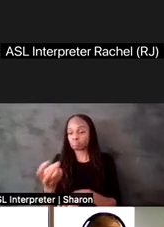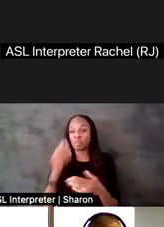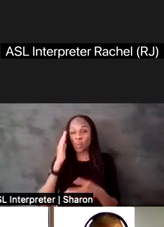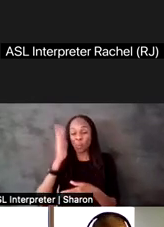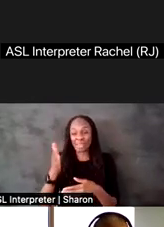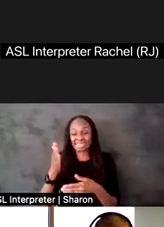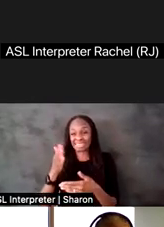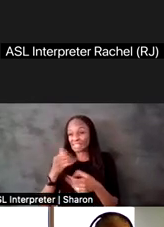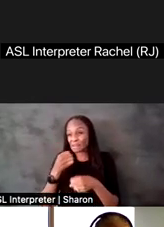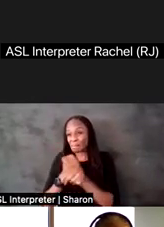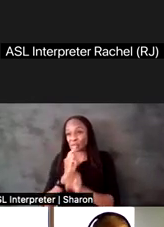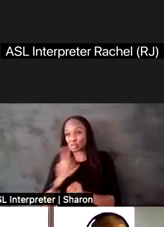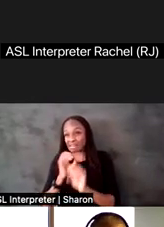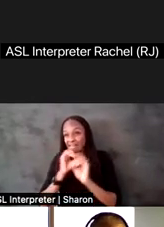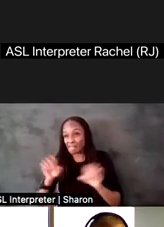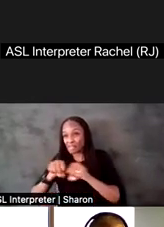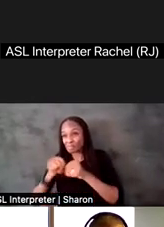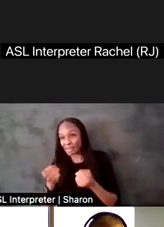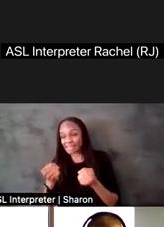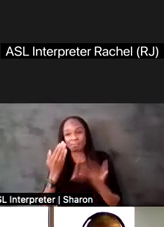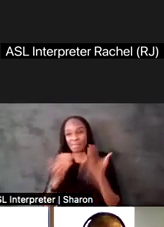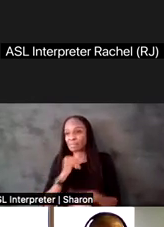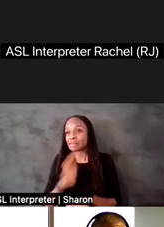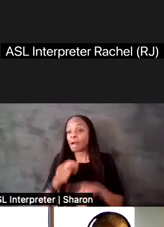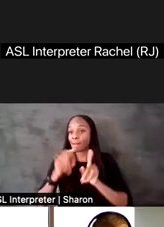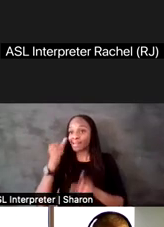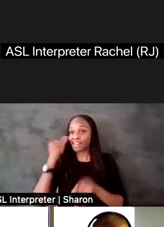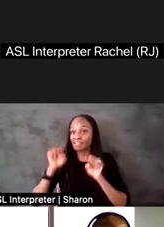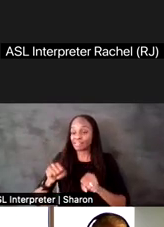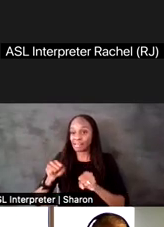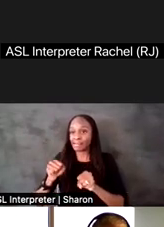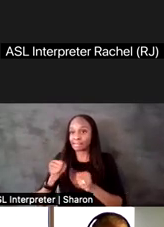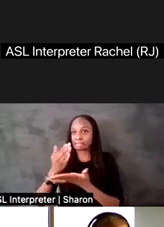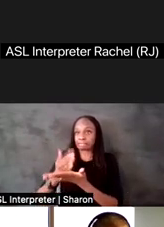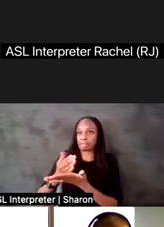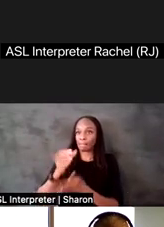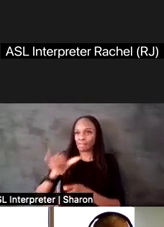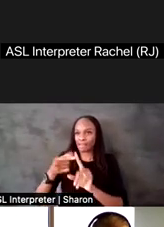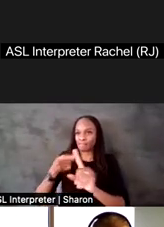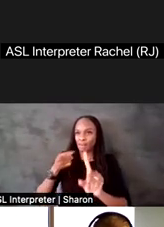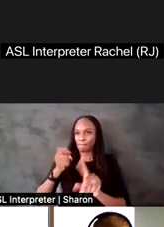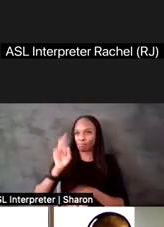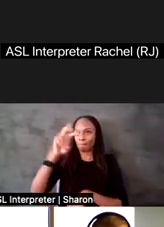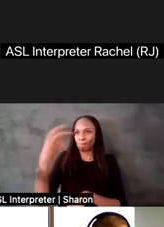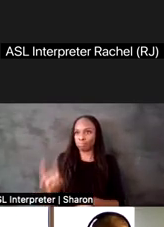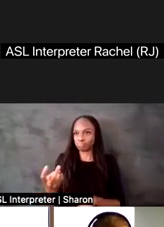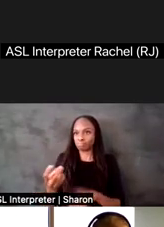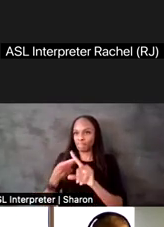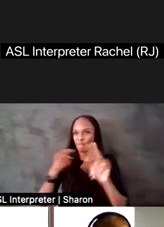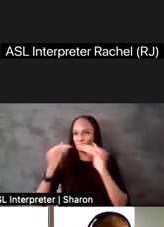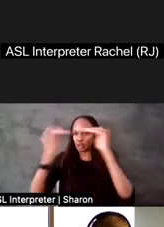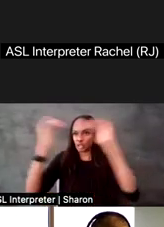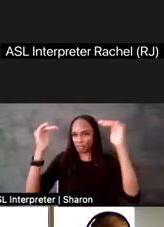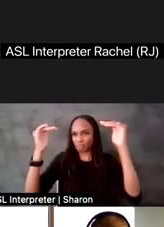breaking? Possibly, possibly not. But if they can be prevented from falling over, it would help in any way,